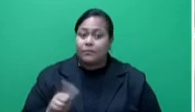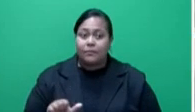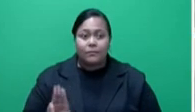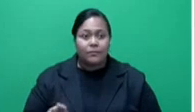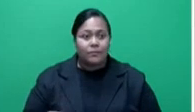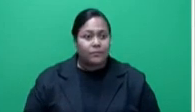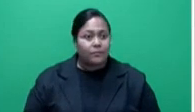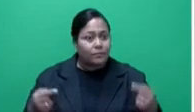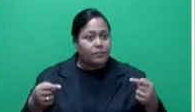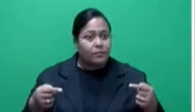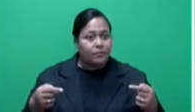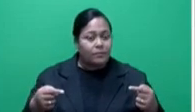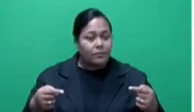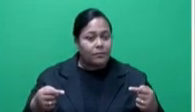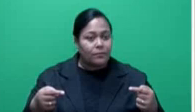the motion?